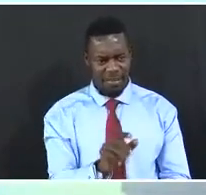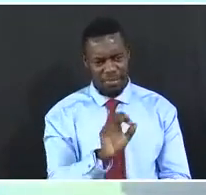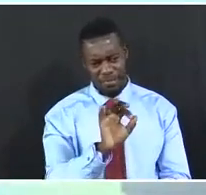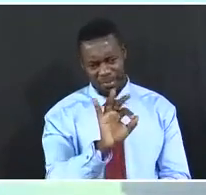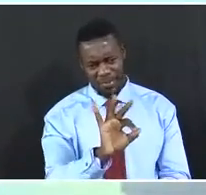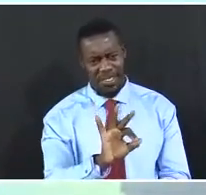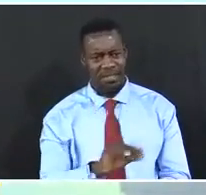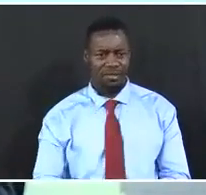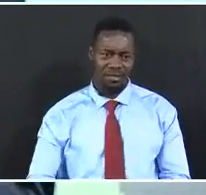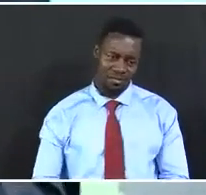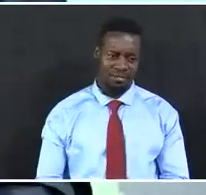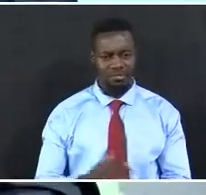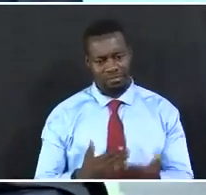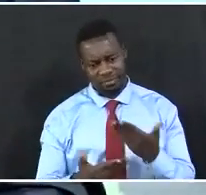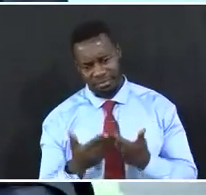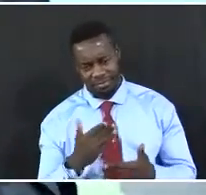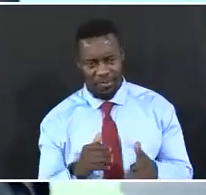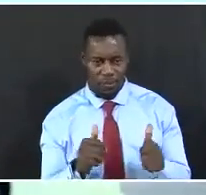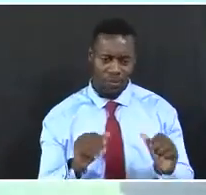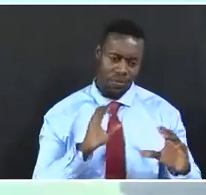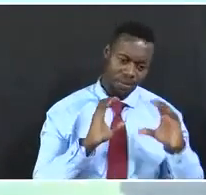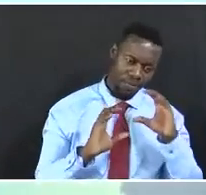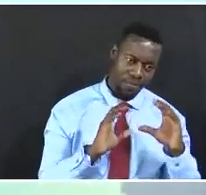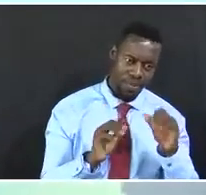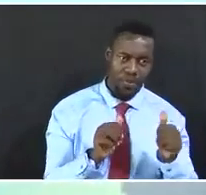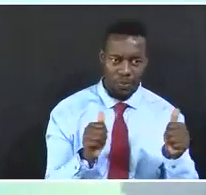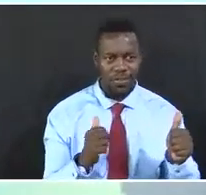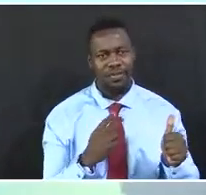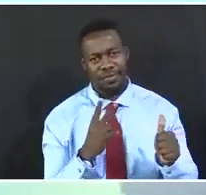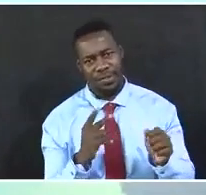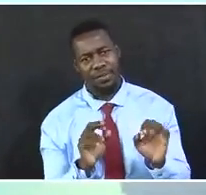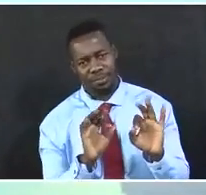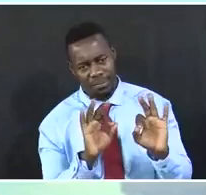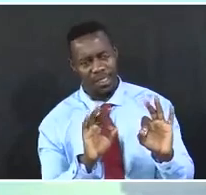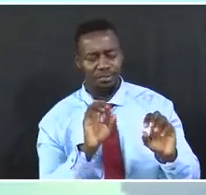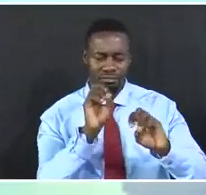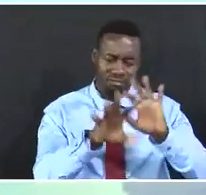Okay? And such pretenders are there. And there are many.